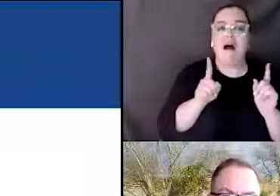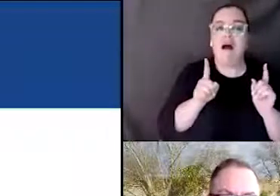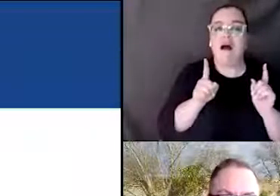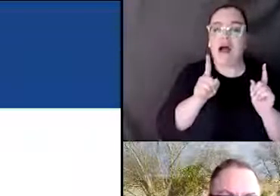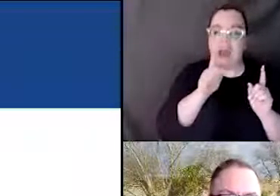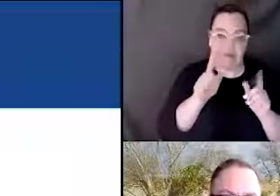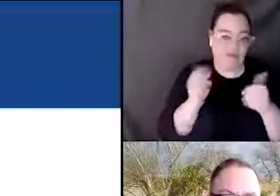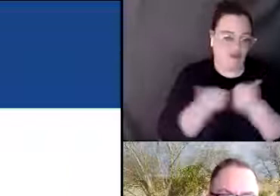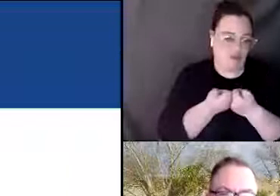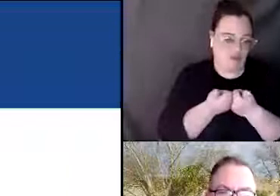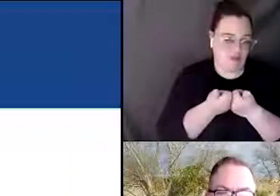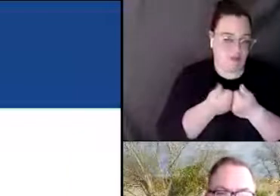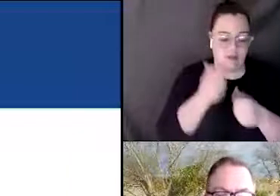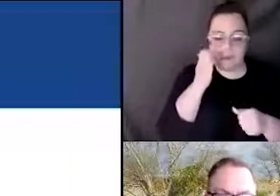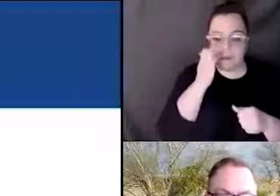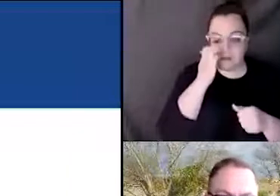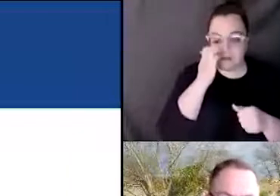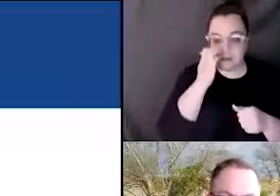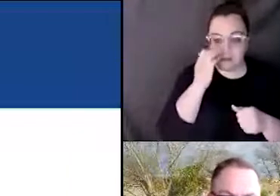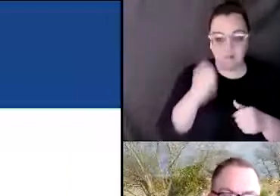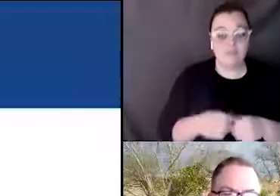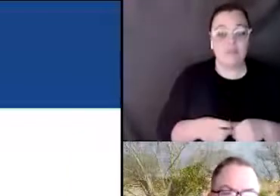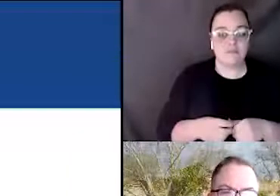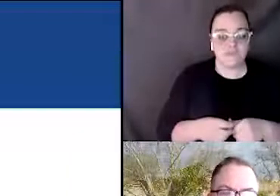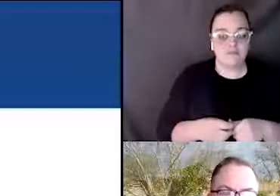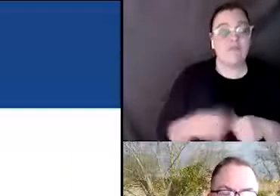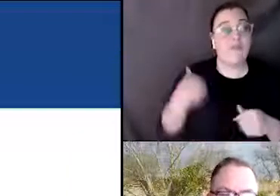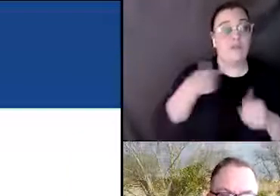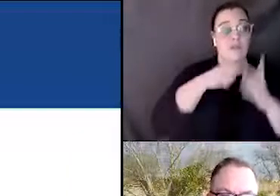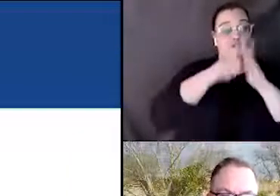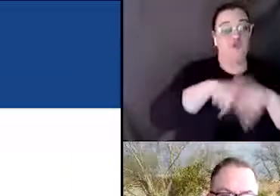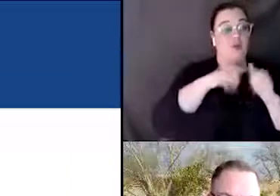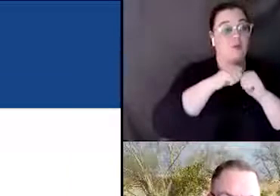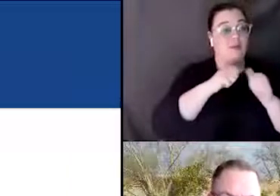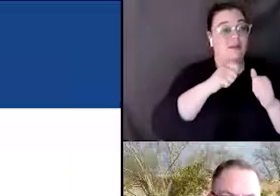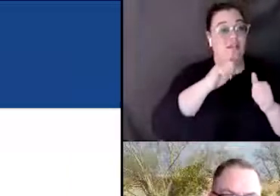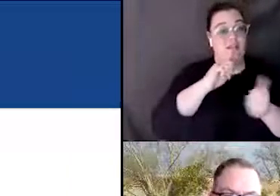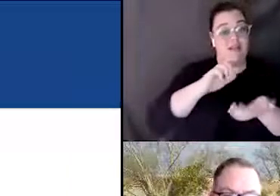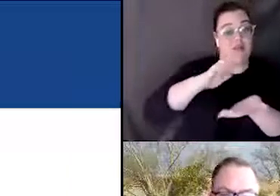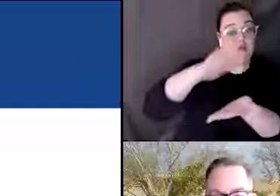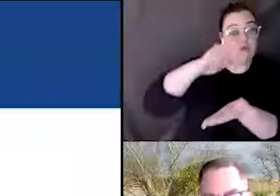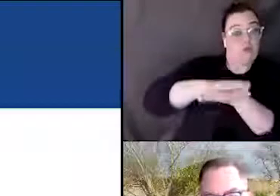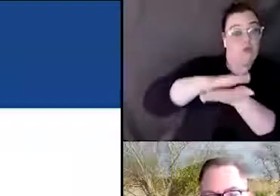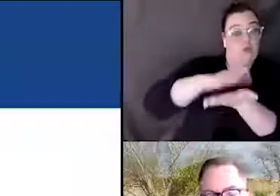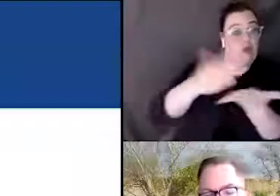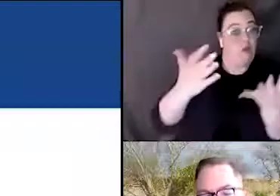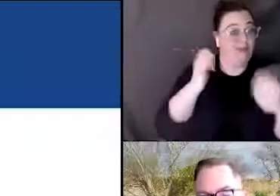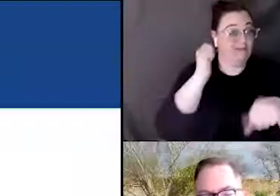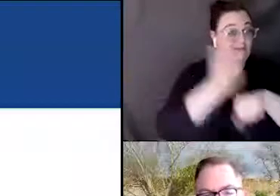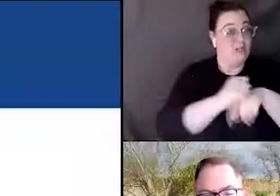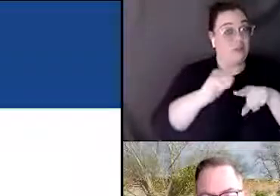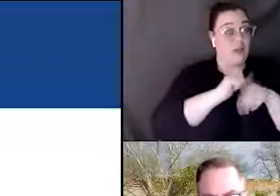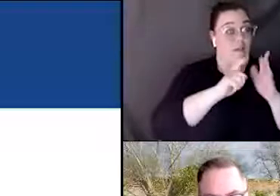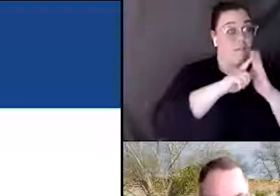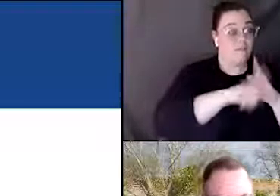reason why it was done at the beginning of the year was the recommendation of schools who want to have their drills at the beginning of the year and not at the end of the year, and then the students